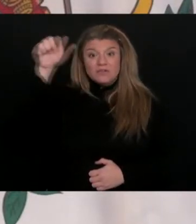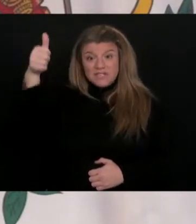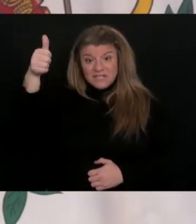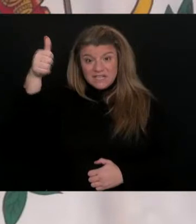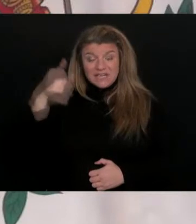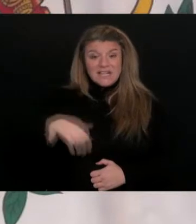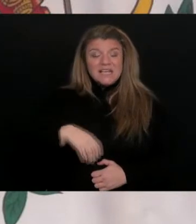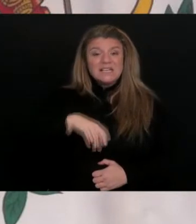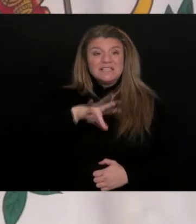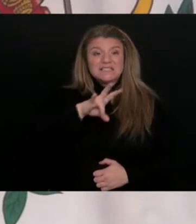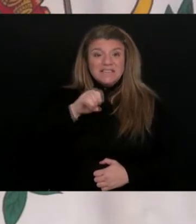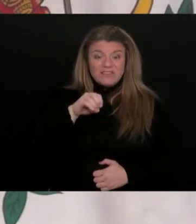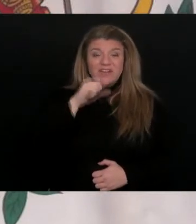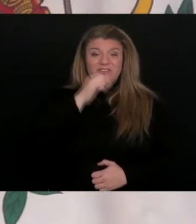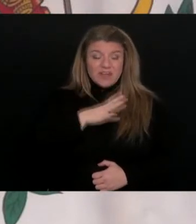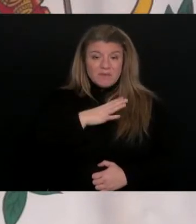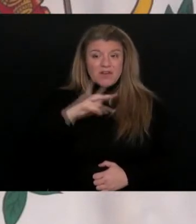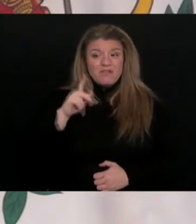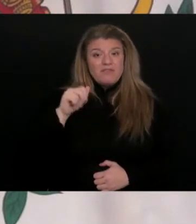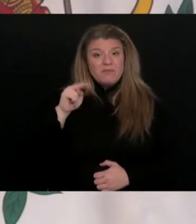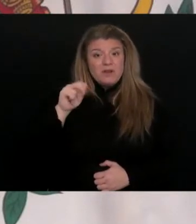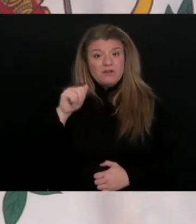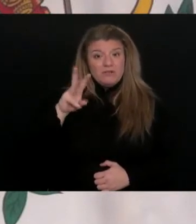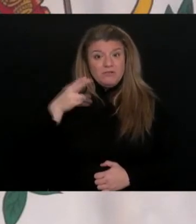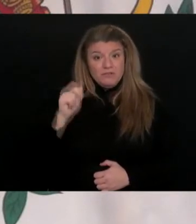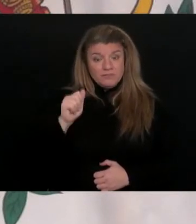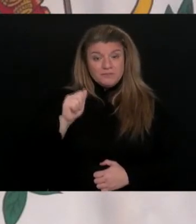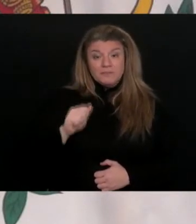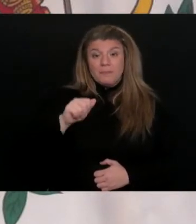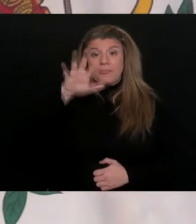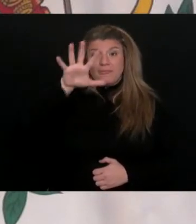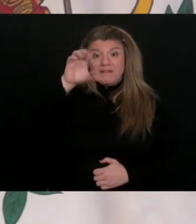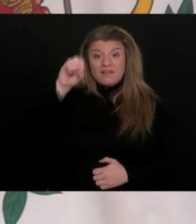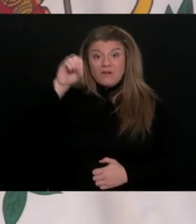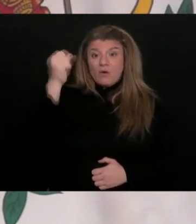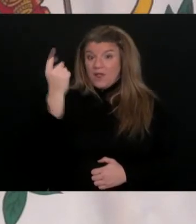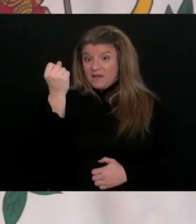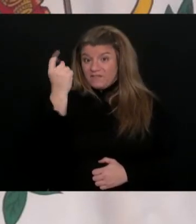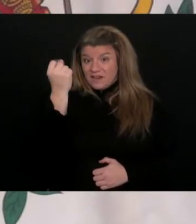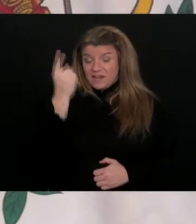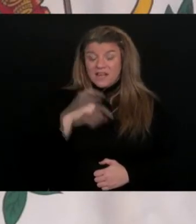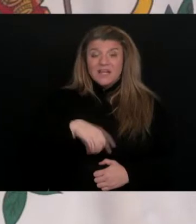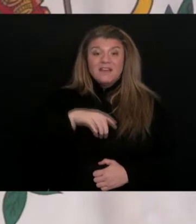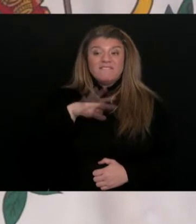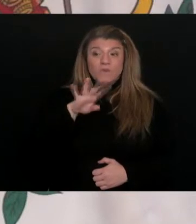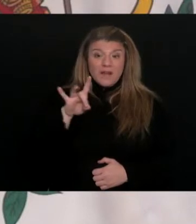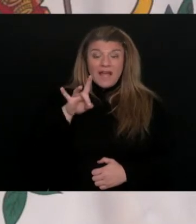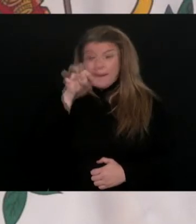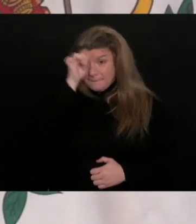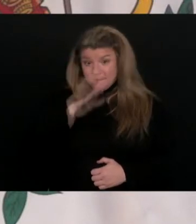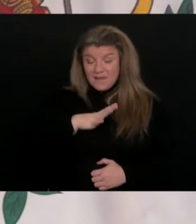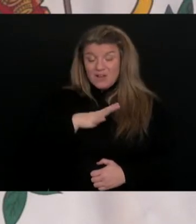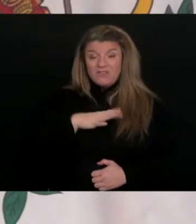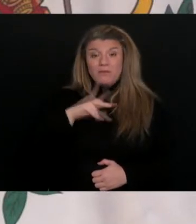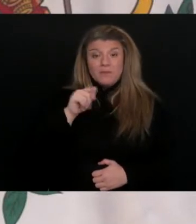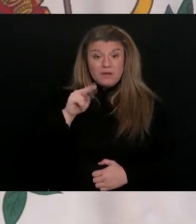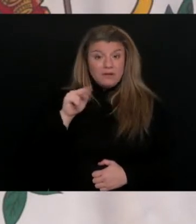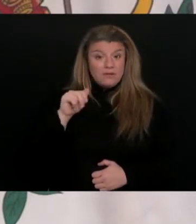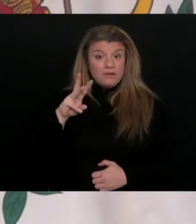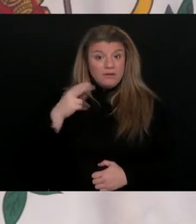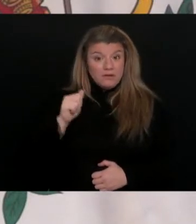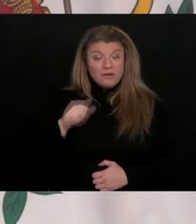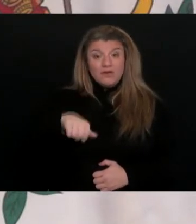death, a 70-year-old female from Kanawha County. The 5,011th death, a 48-year-old male from Kanawha County.